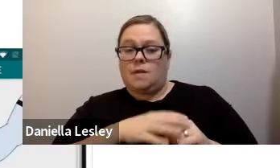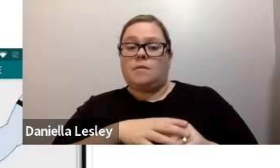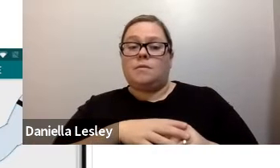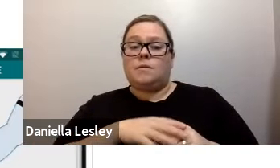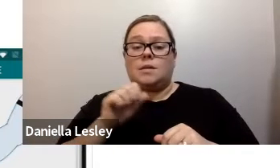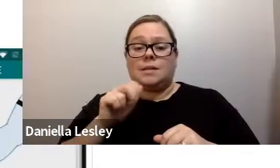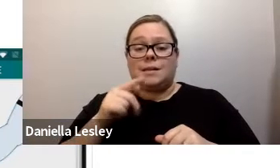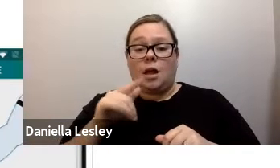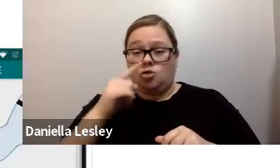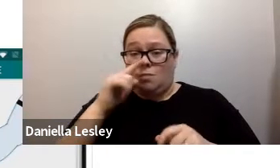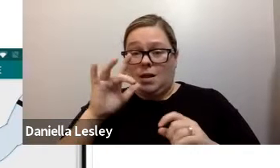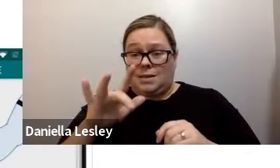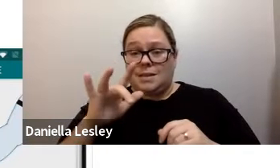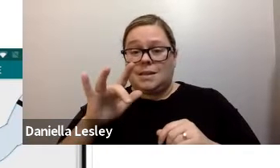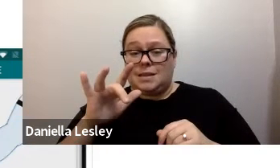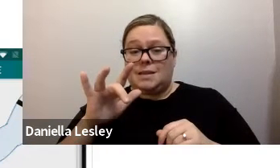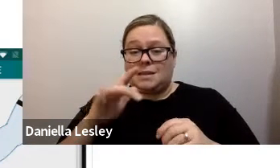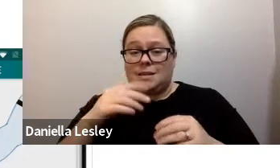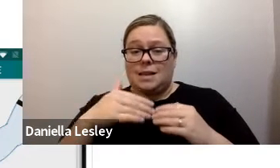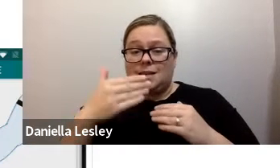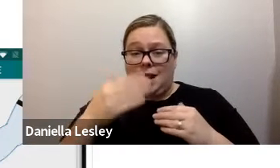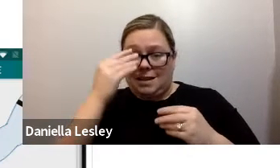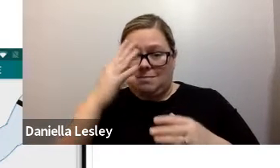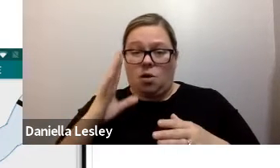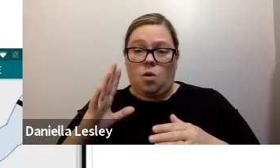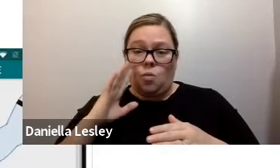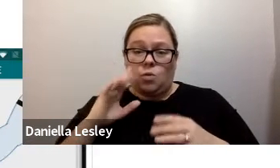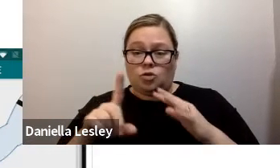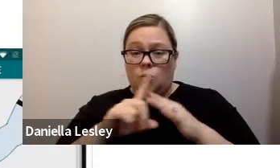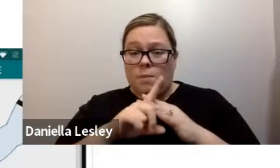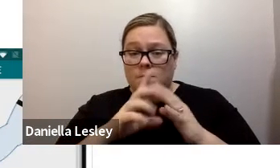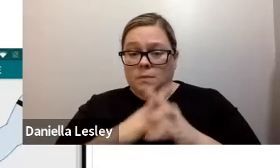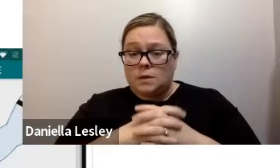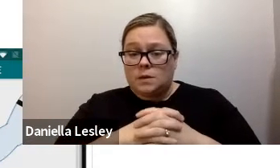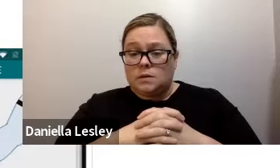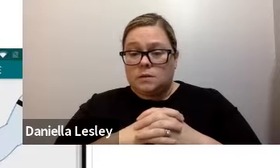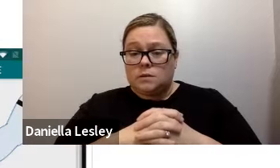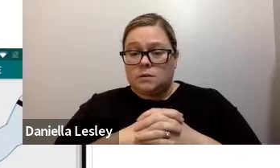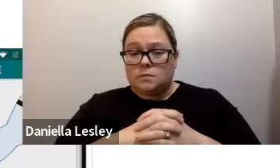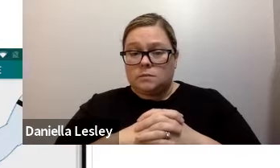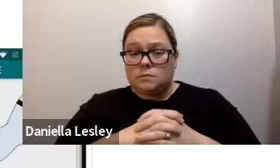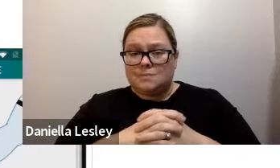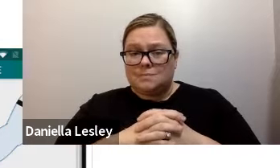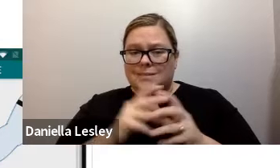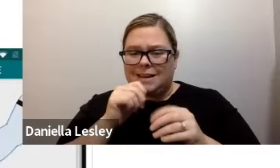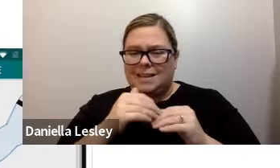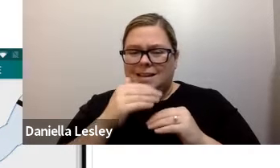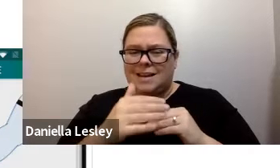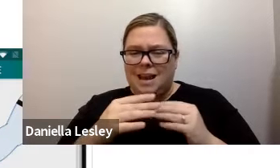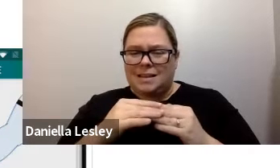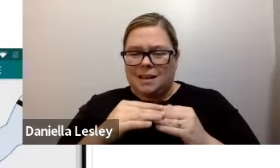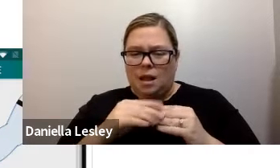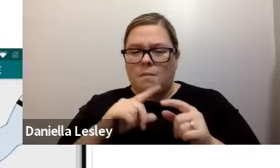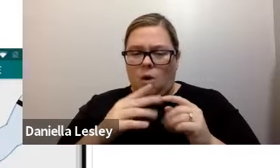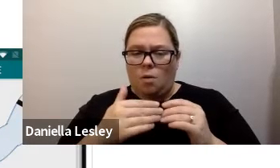can click the button, then my next bit of information will appear. It's not the next slide, but it's just